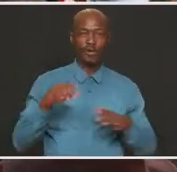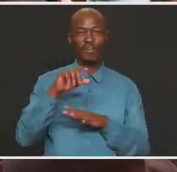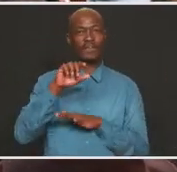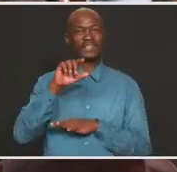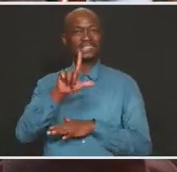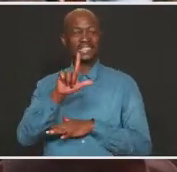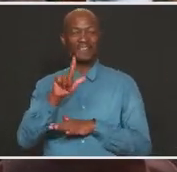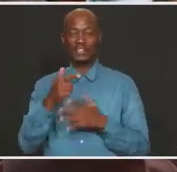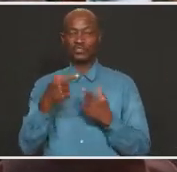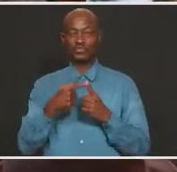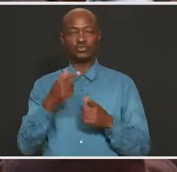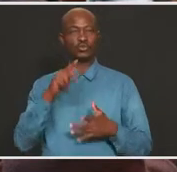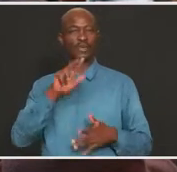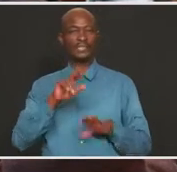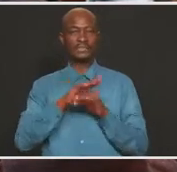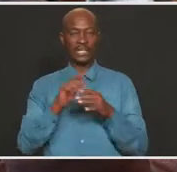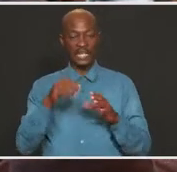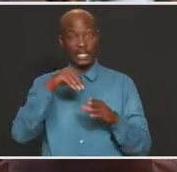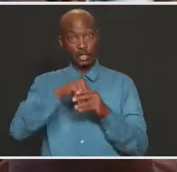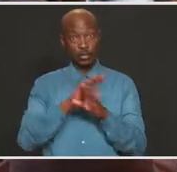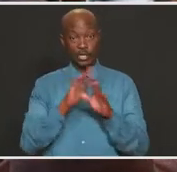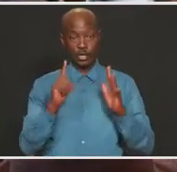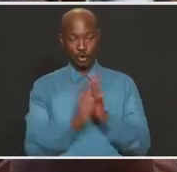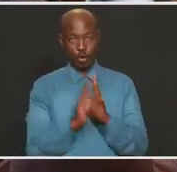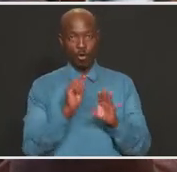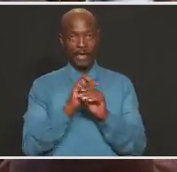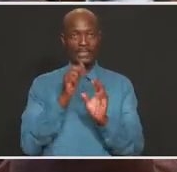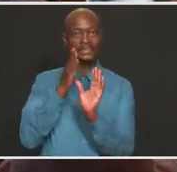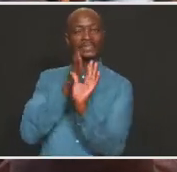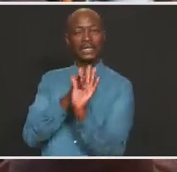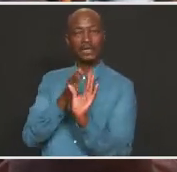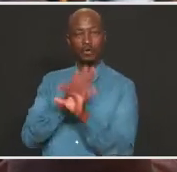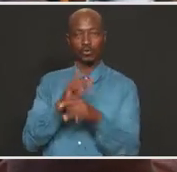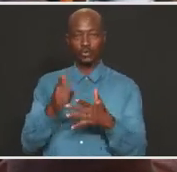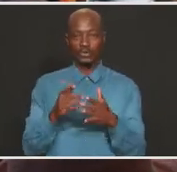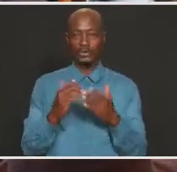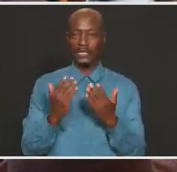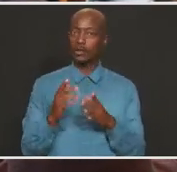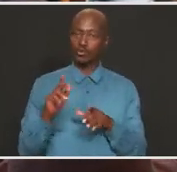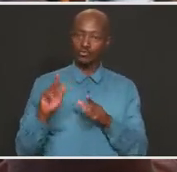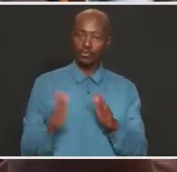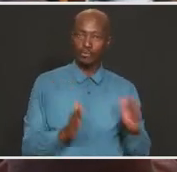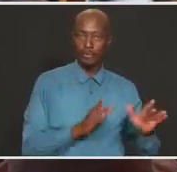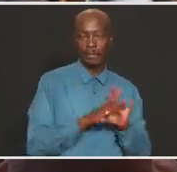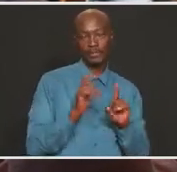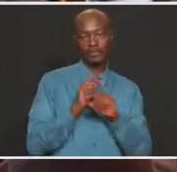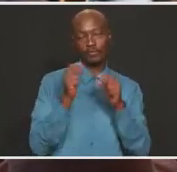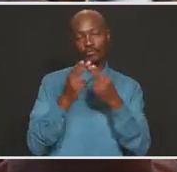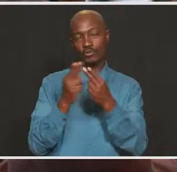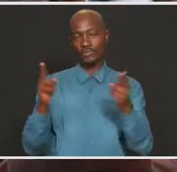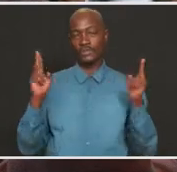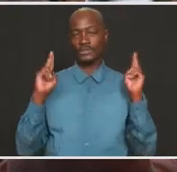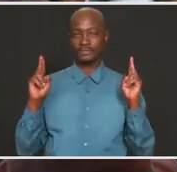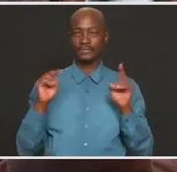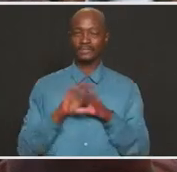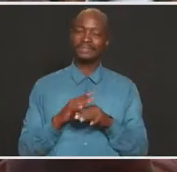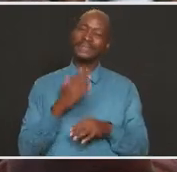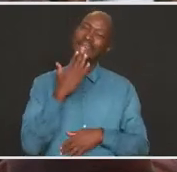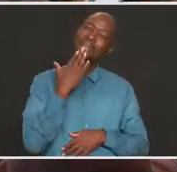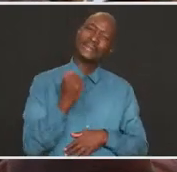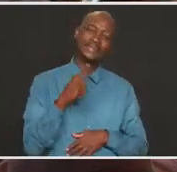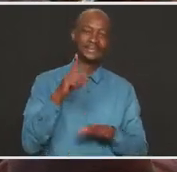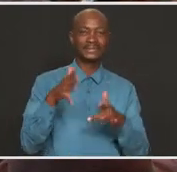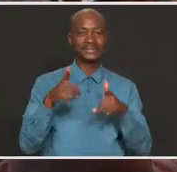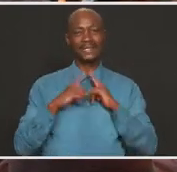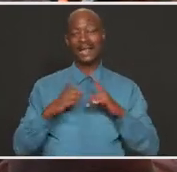subjects to choose from including law and psychology which further prepare me for universities honorable members please allow our